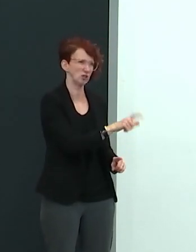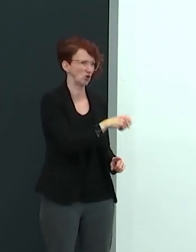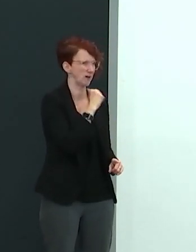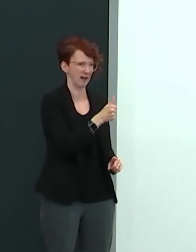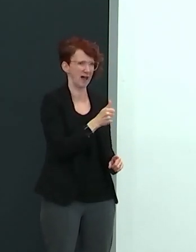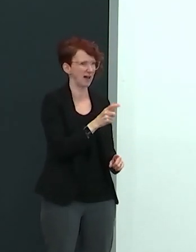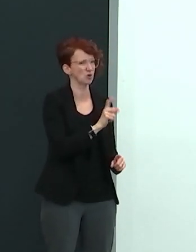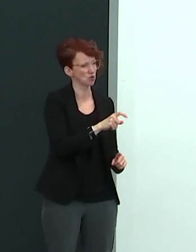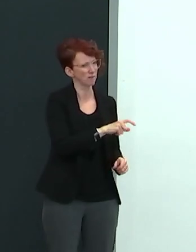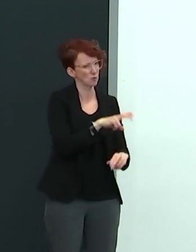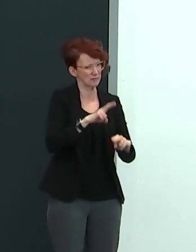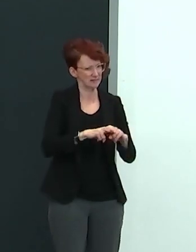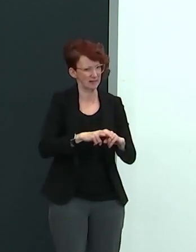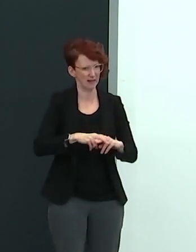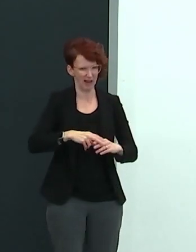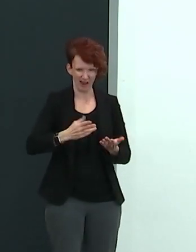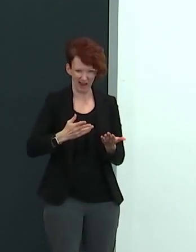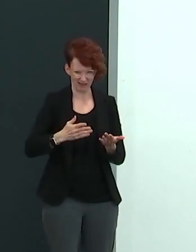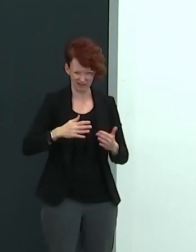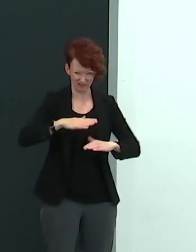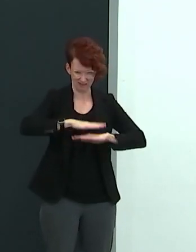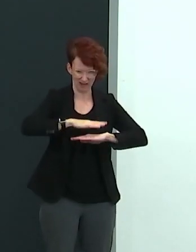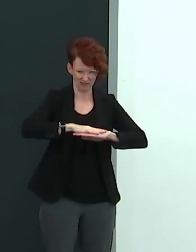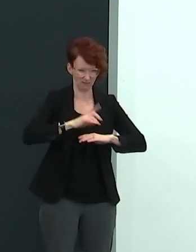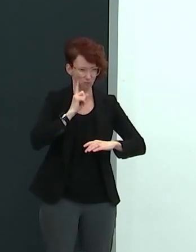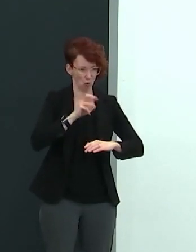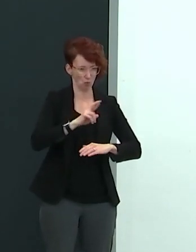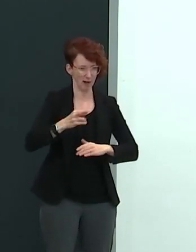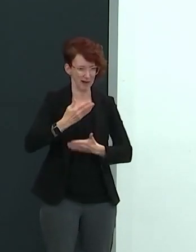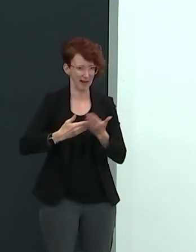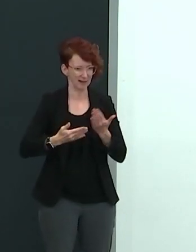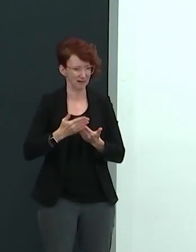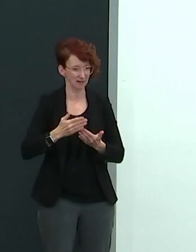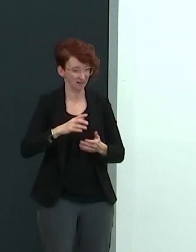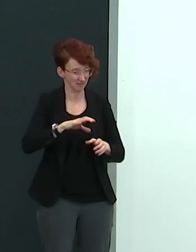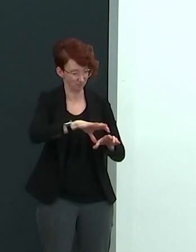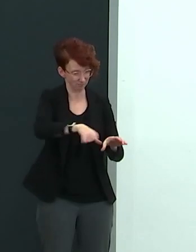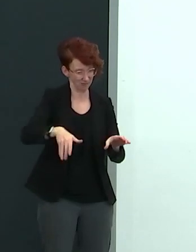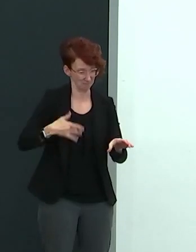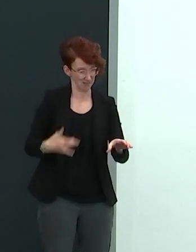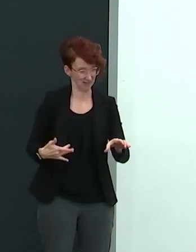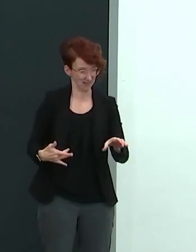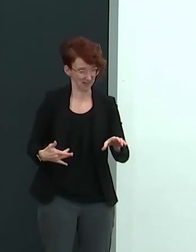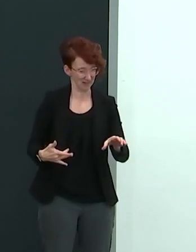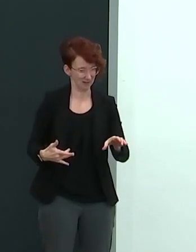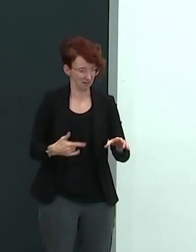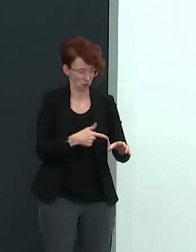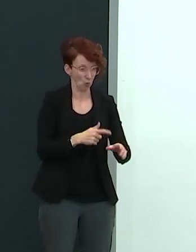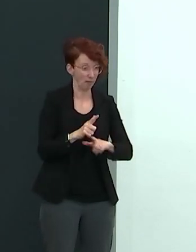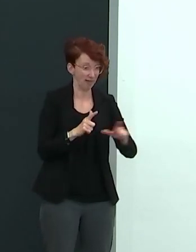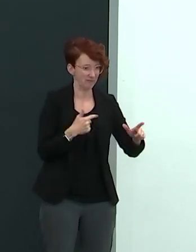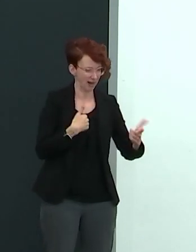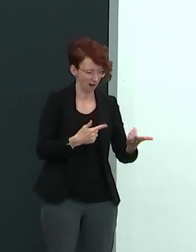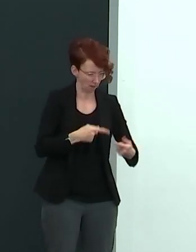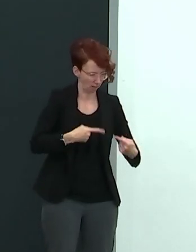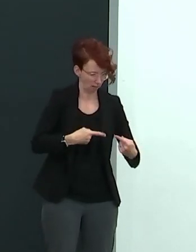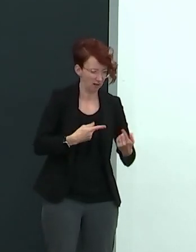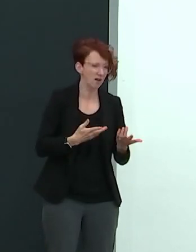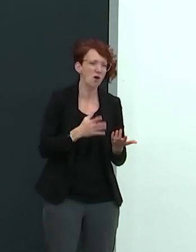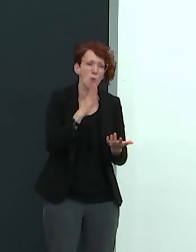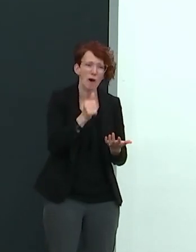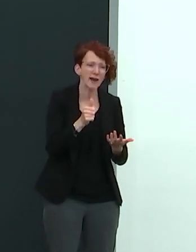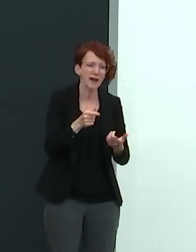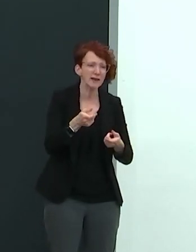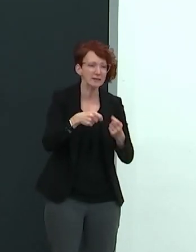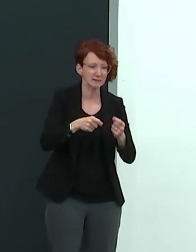desks. Can we have tables that work for both right-handed and left-handed people? Changing the person to